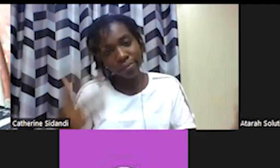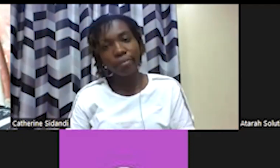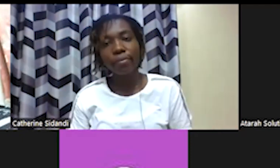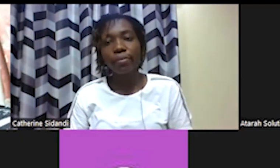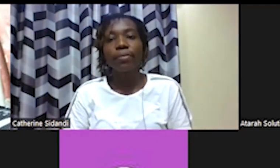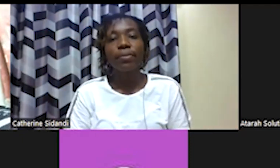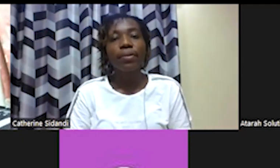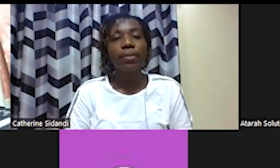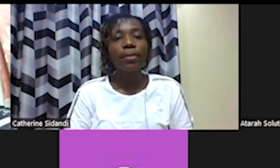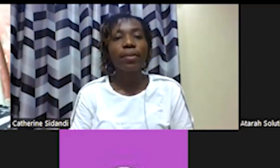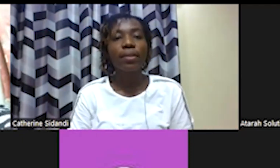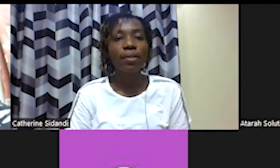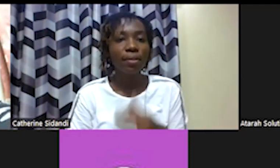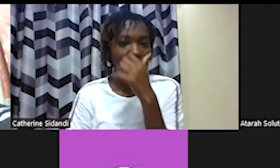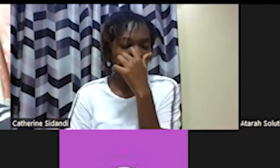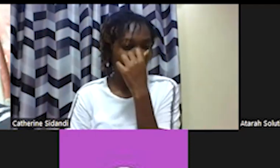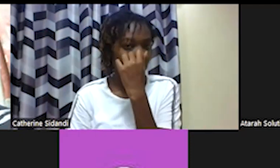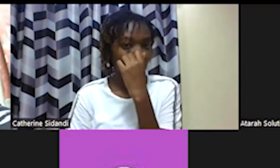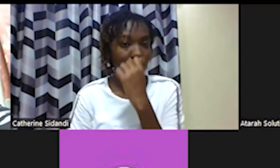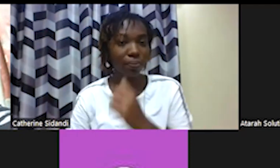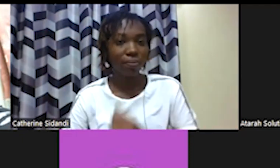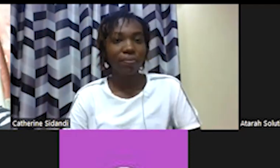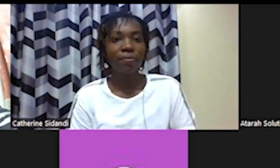But talking to